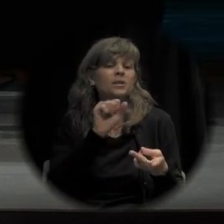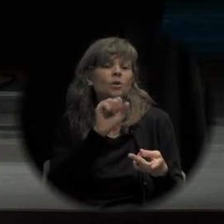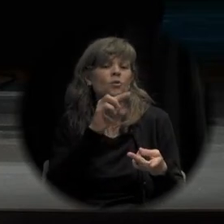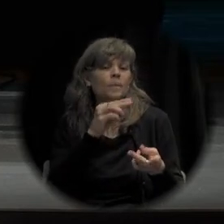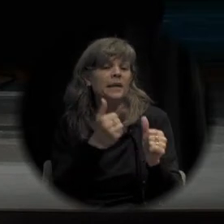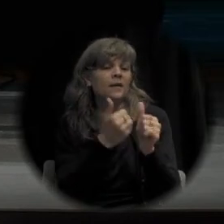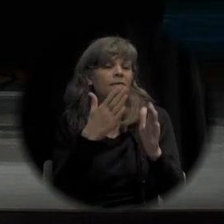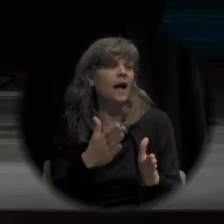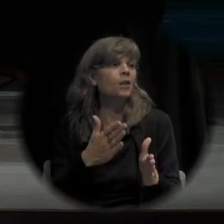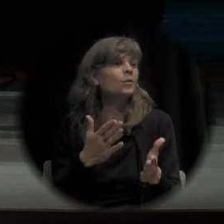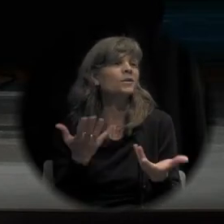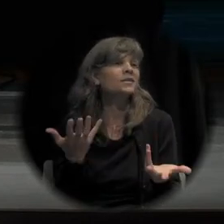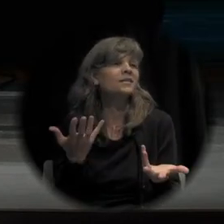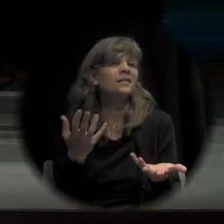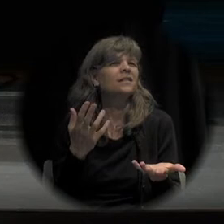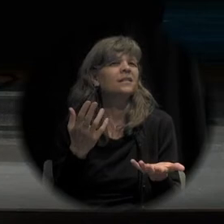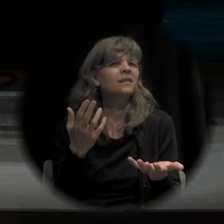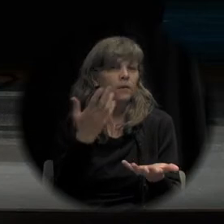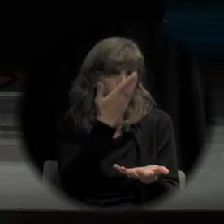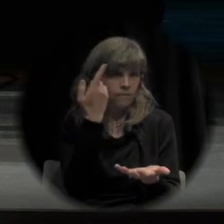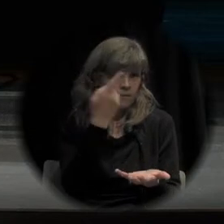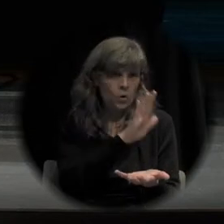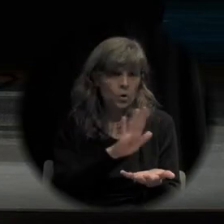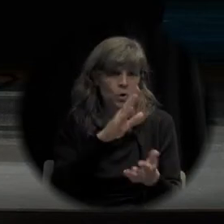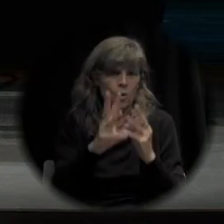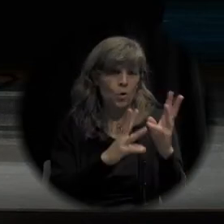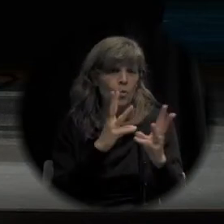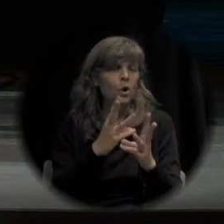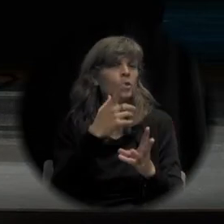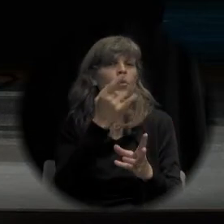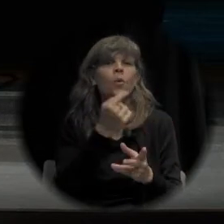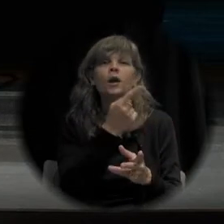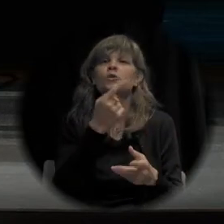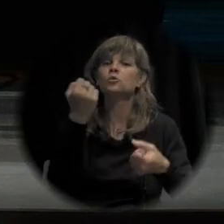don't know. What is it that makes success in your world? Is it the thing you drive